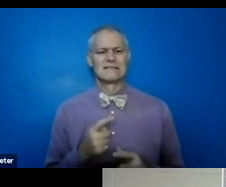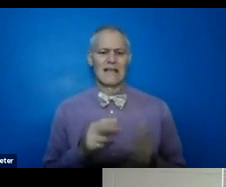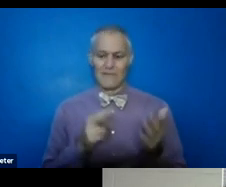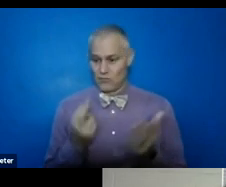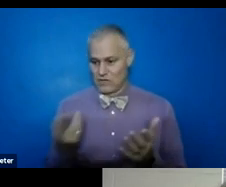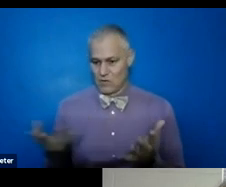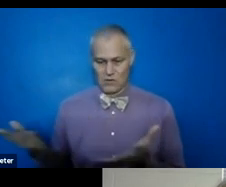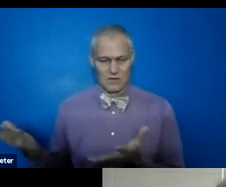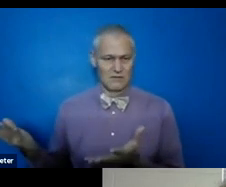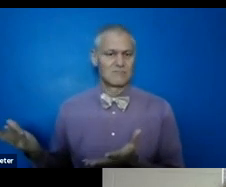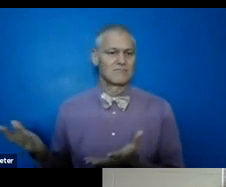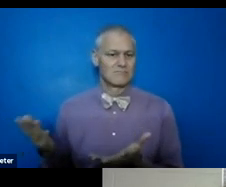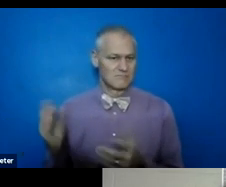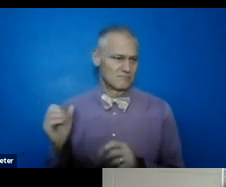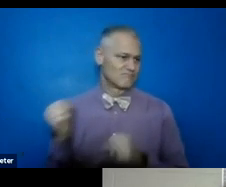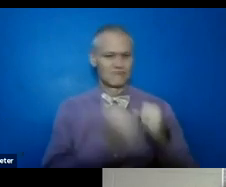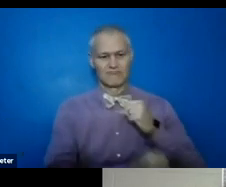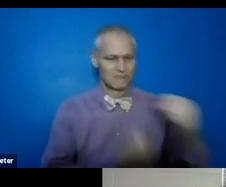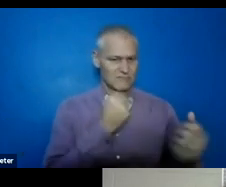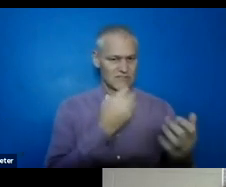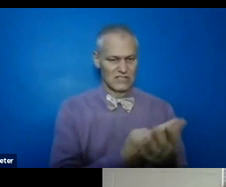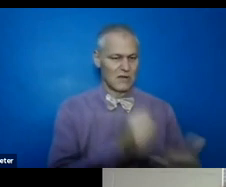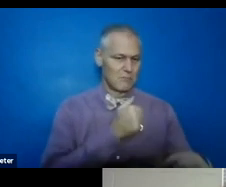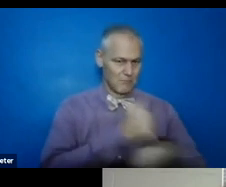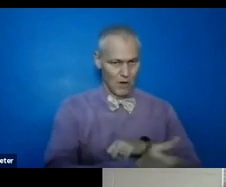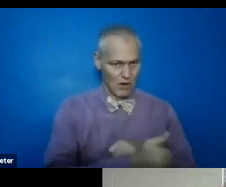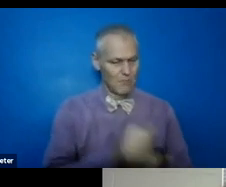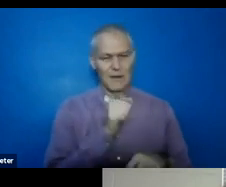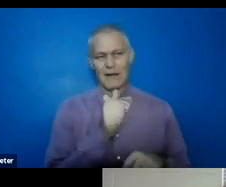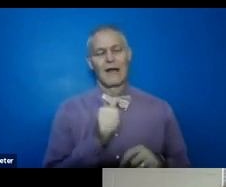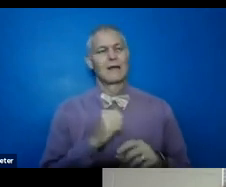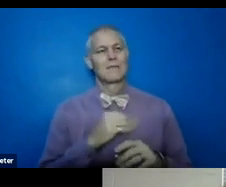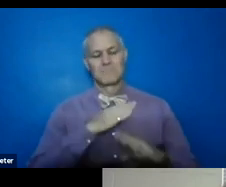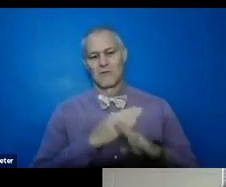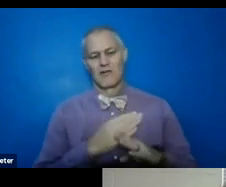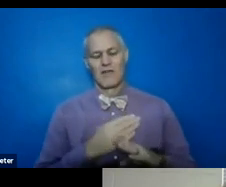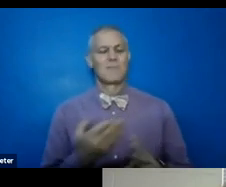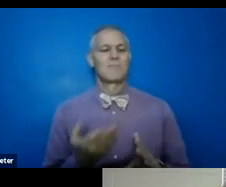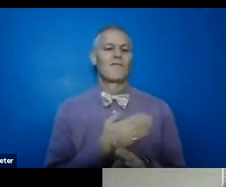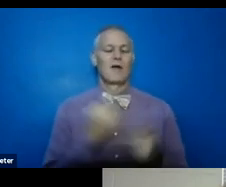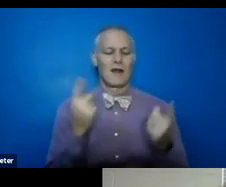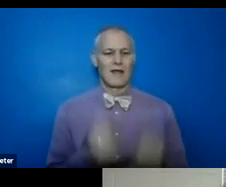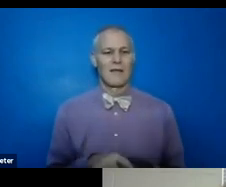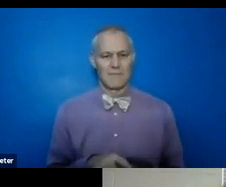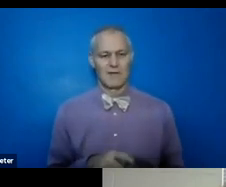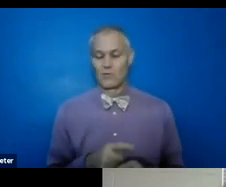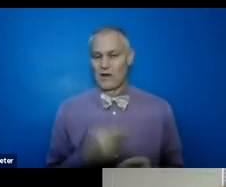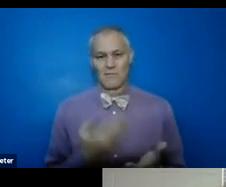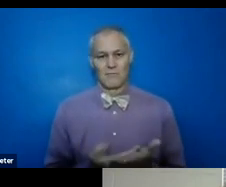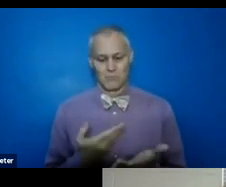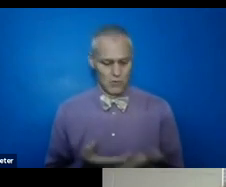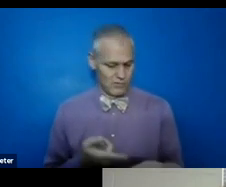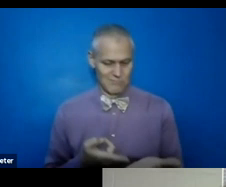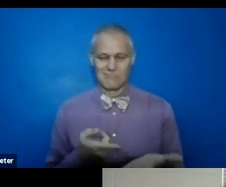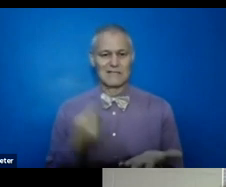coming to put people in jail and to prosecute, but not to stop the cases before they happen. When we have proven methodologies and we know what the